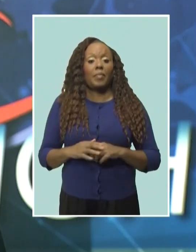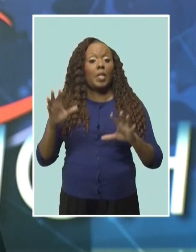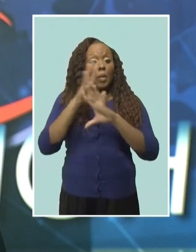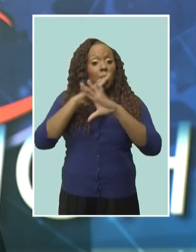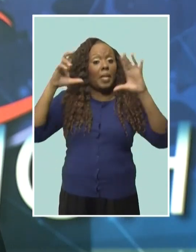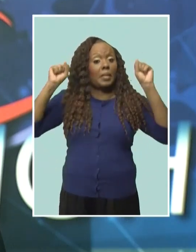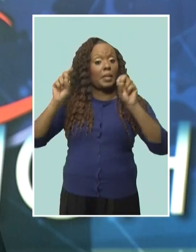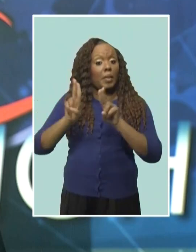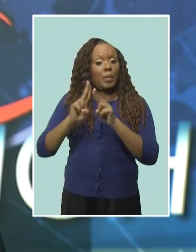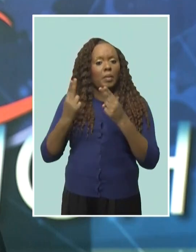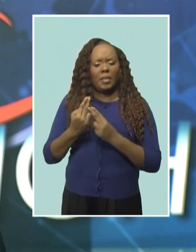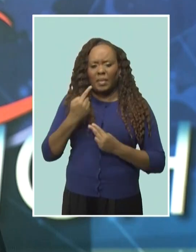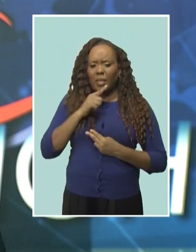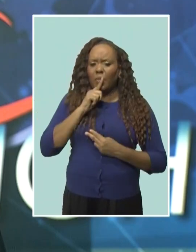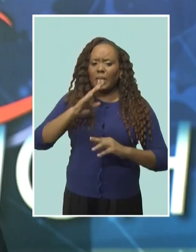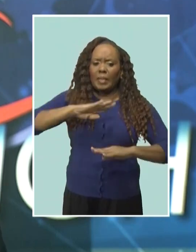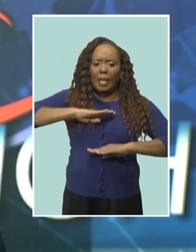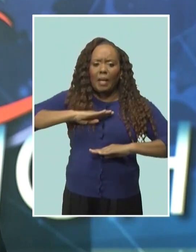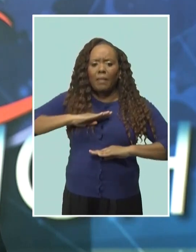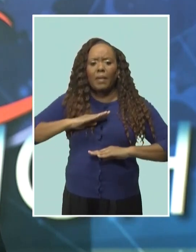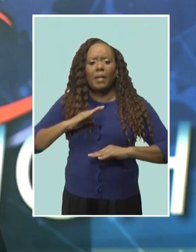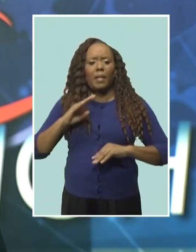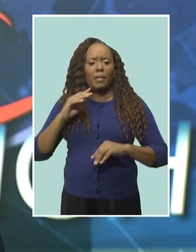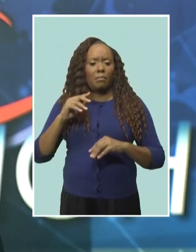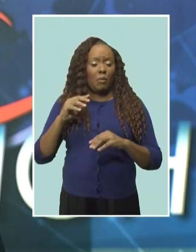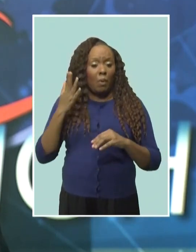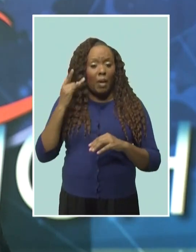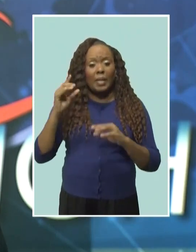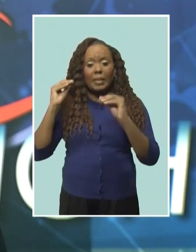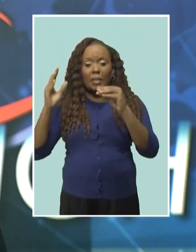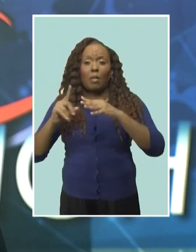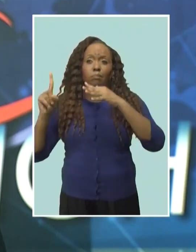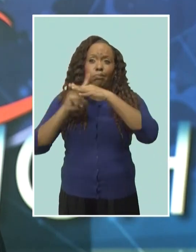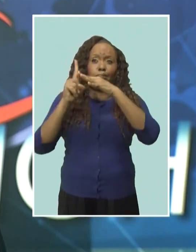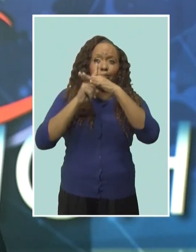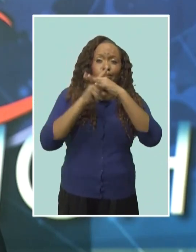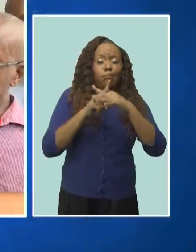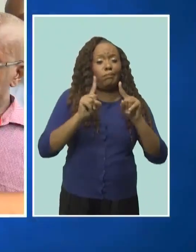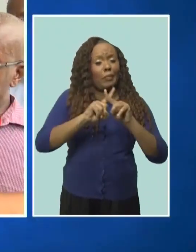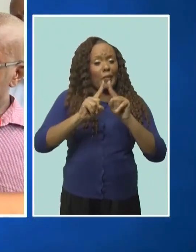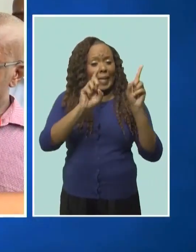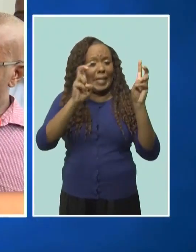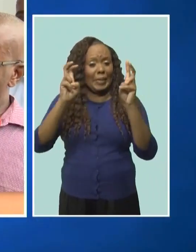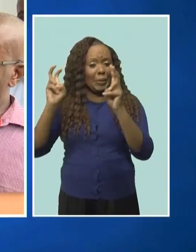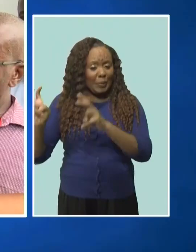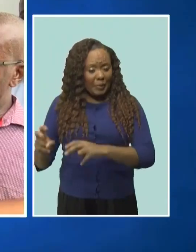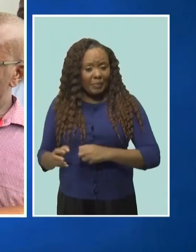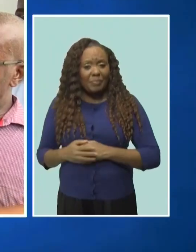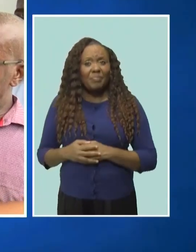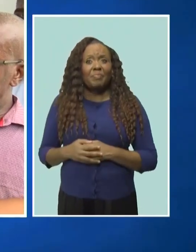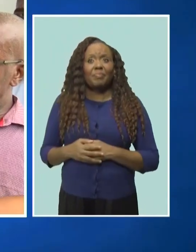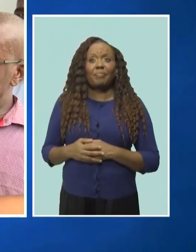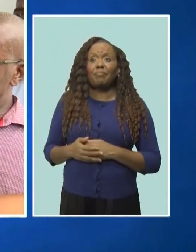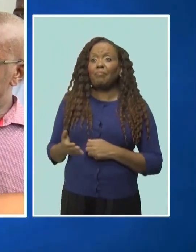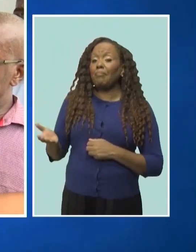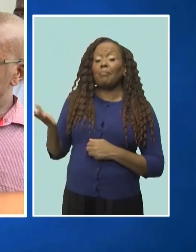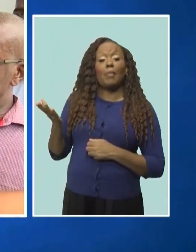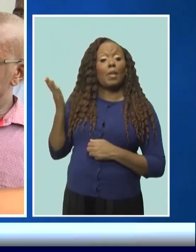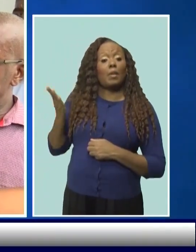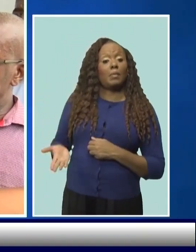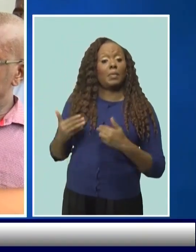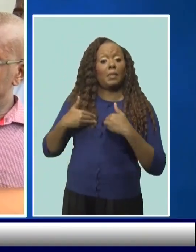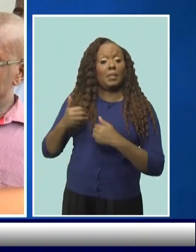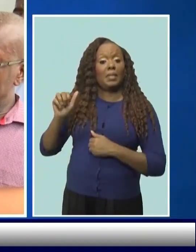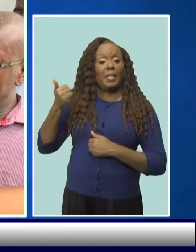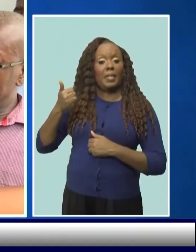with the response from the ministry after issues were raised by the teachers. We have a 10-week period for which they can do some more